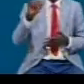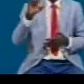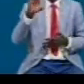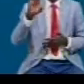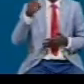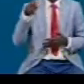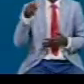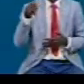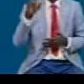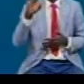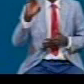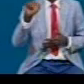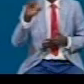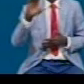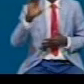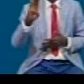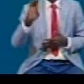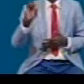page,